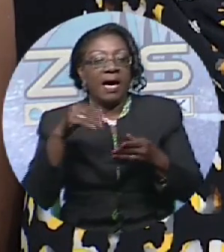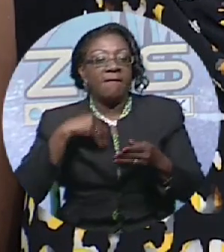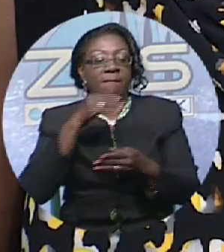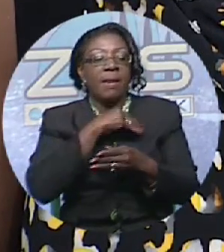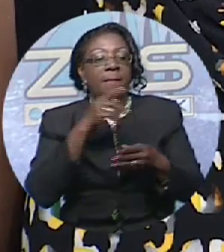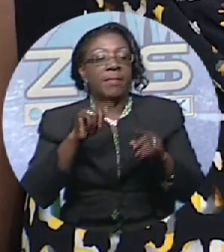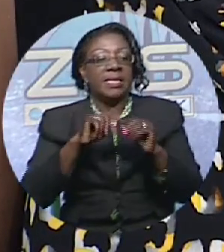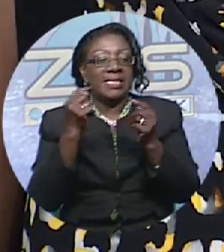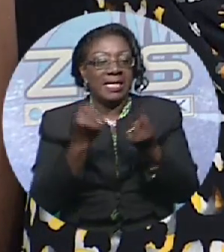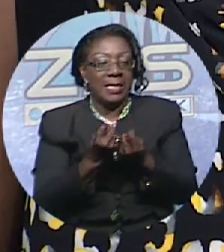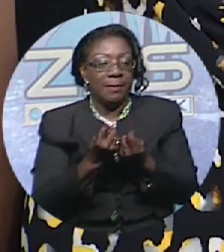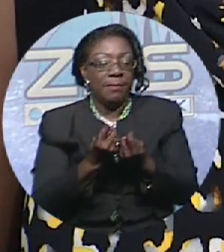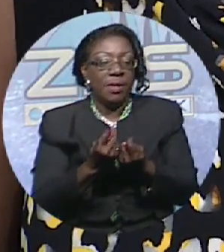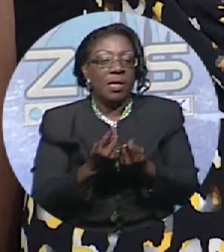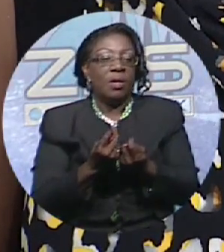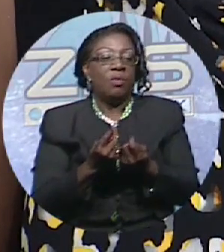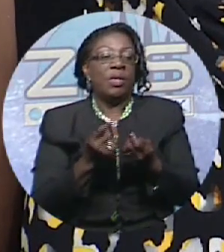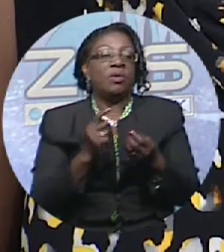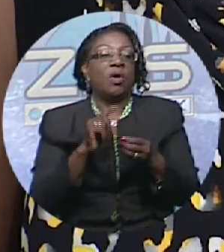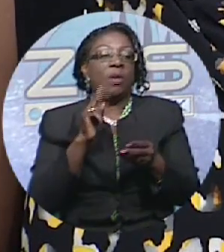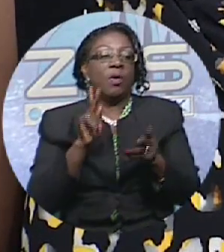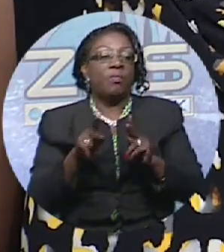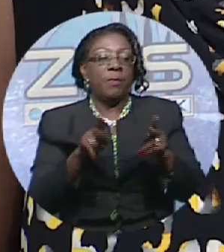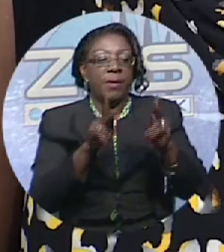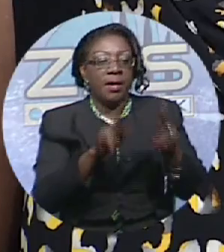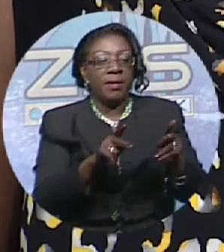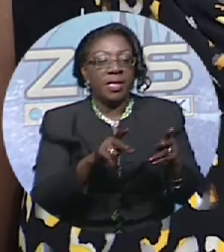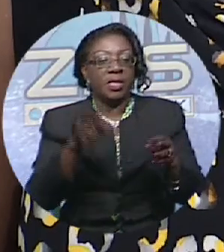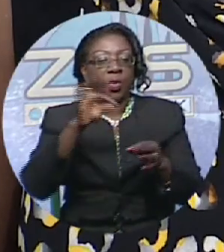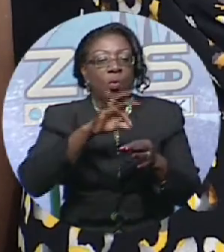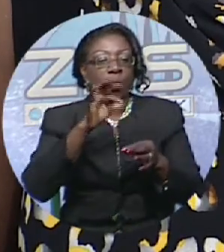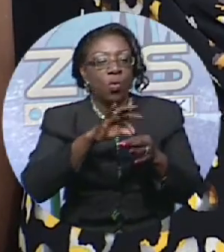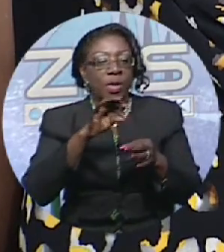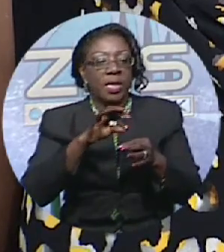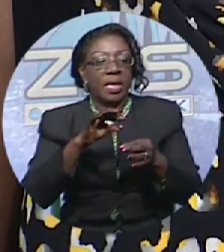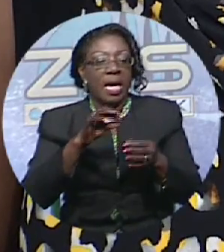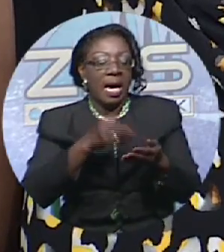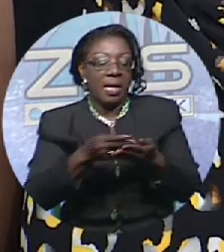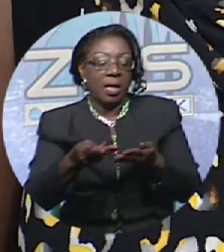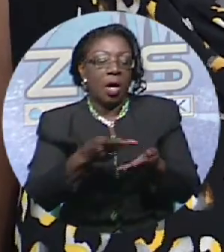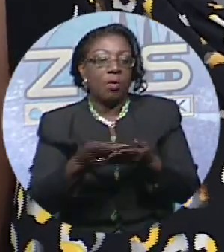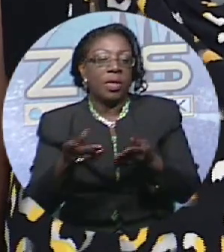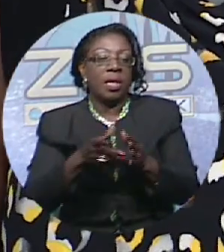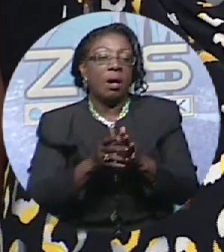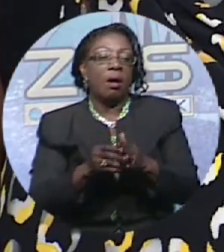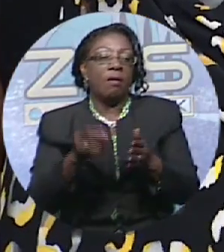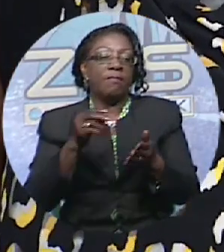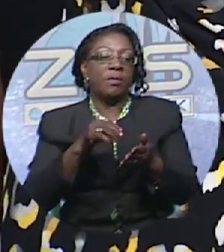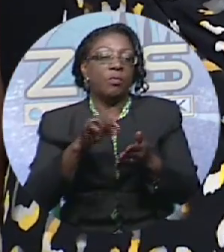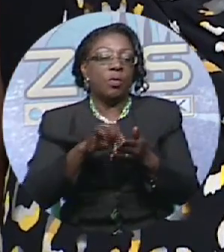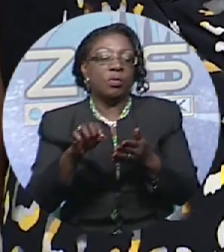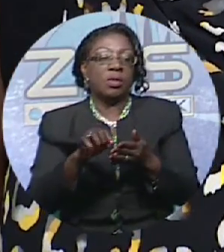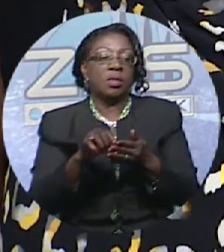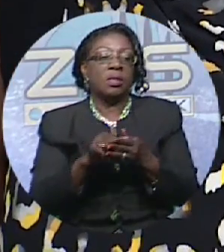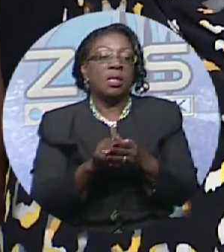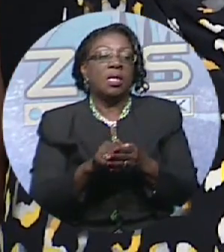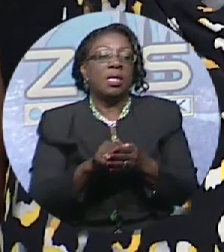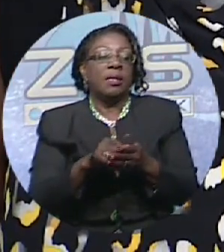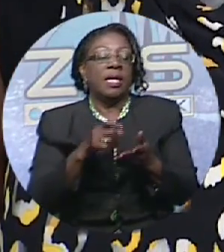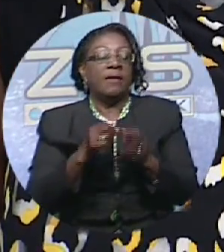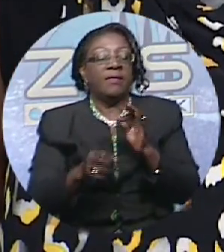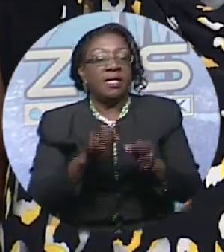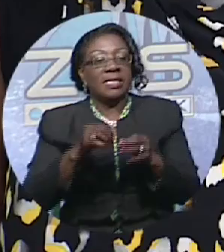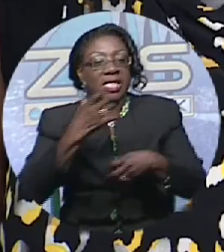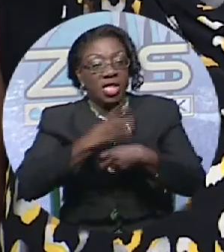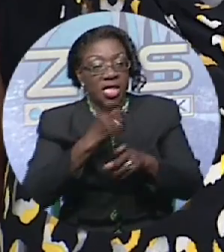examine pre-election preparedness, voting and counting procedures, and the announcements of results. They'll assess any factors affecting